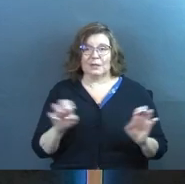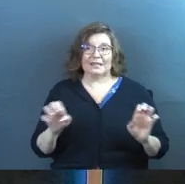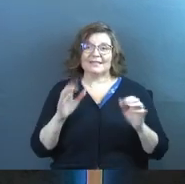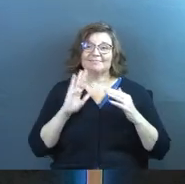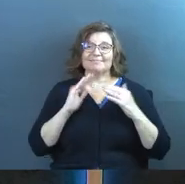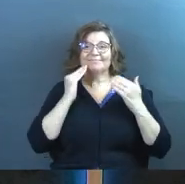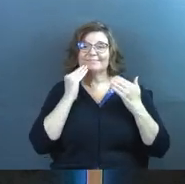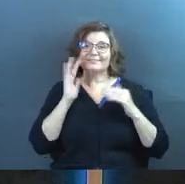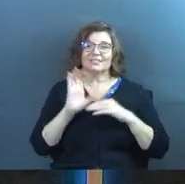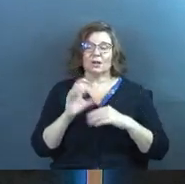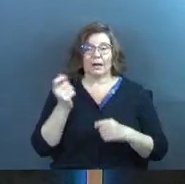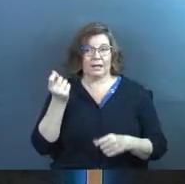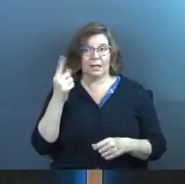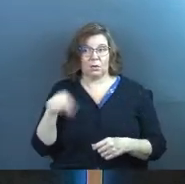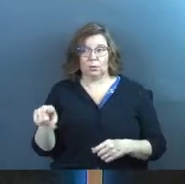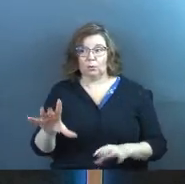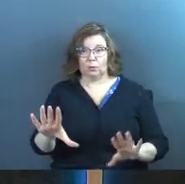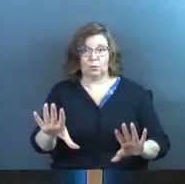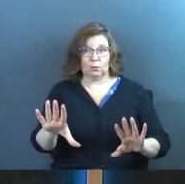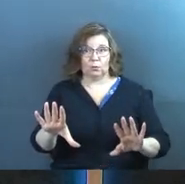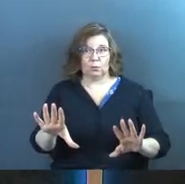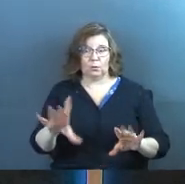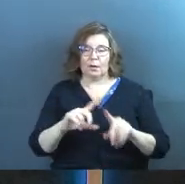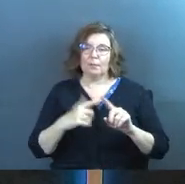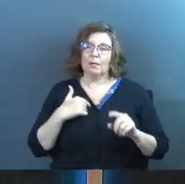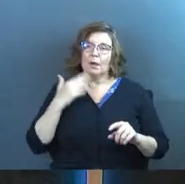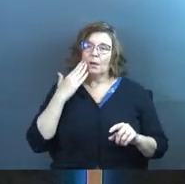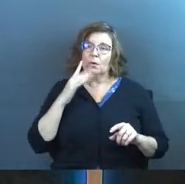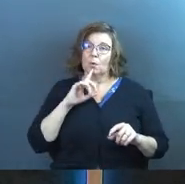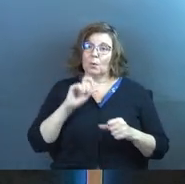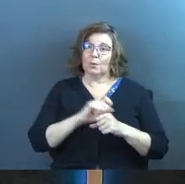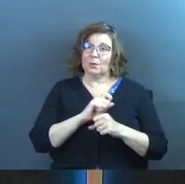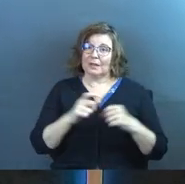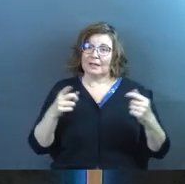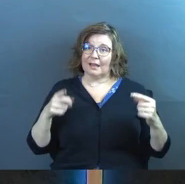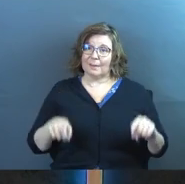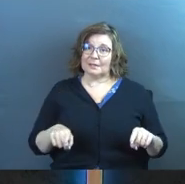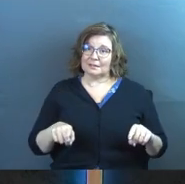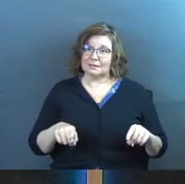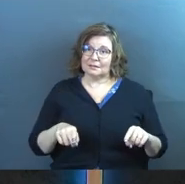Easter smiles at church, and I get you. But I know what really happens.